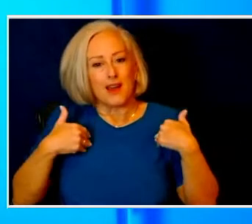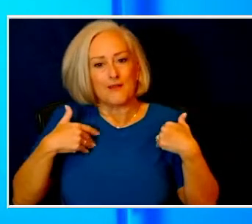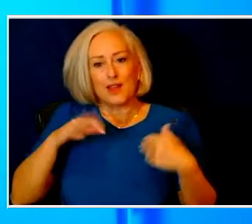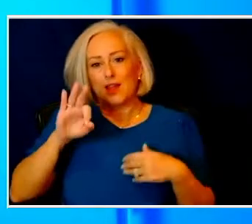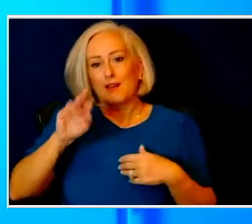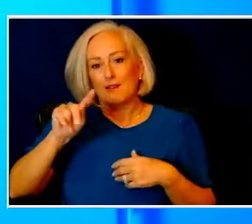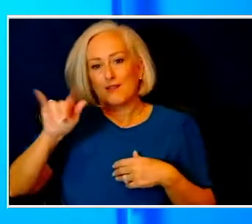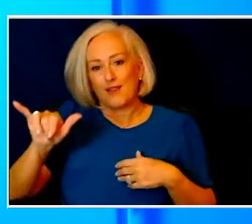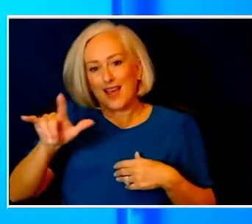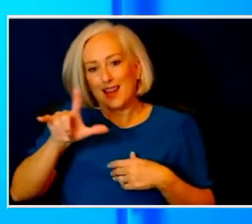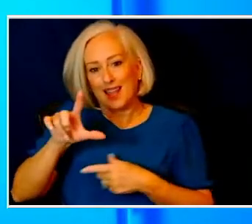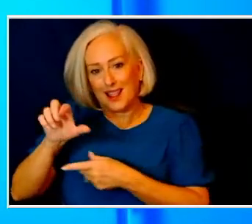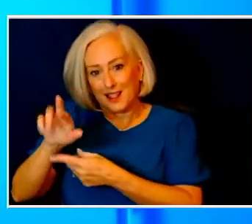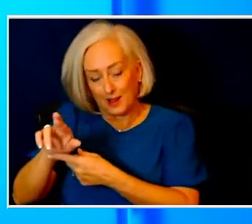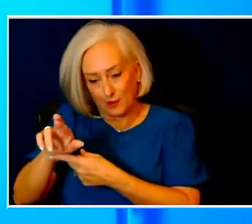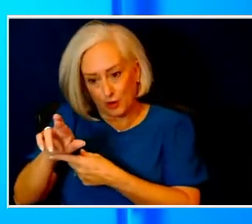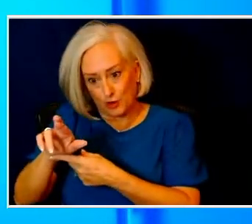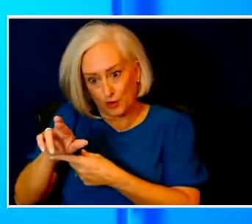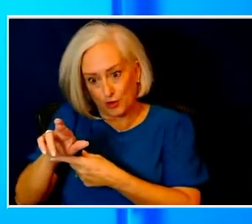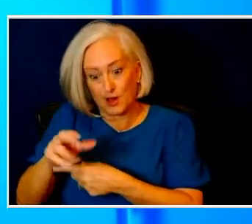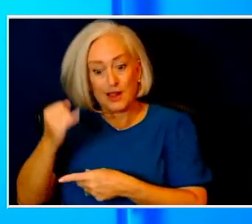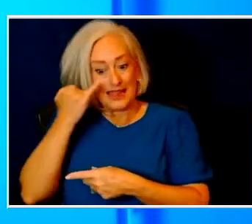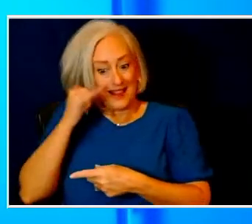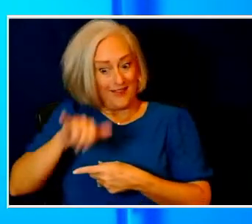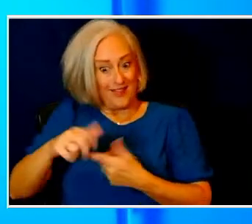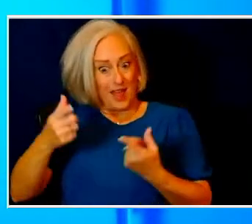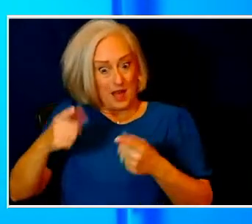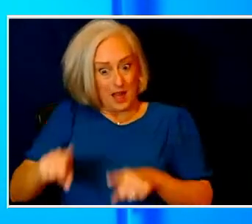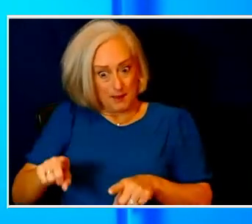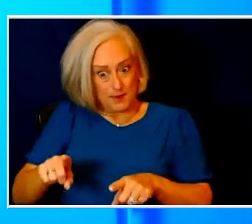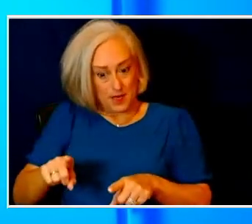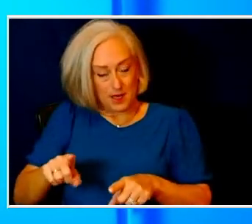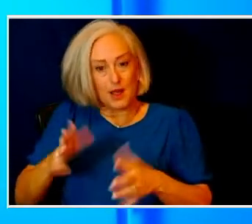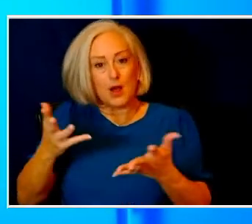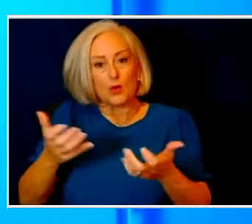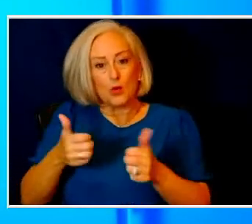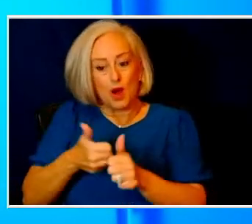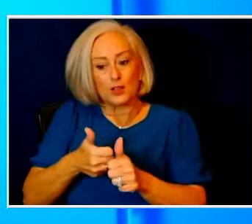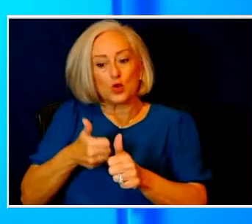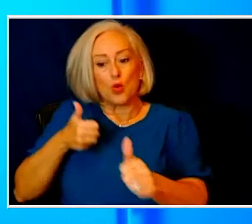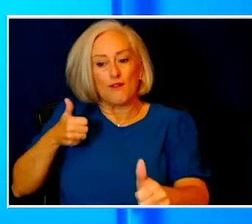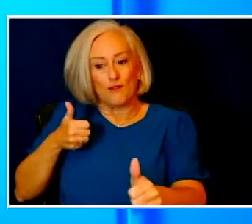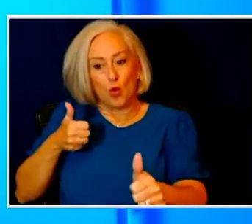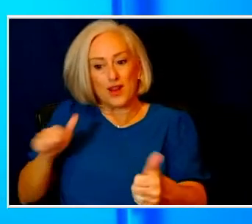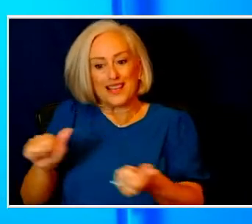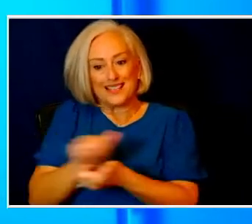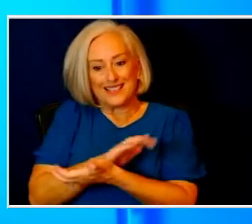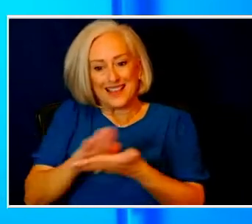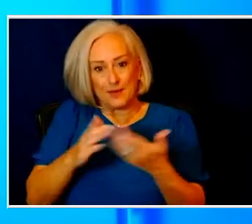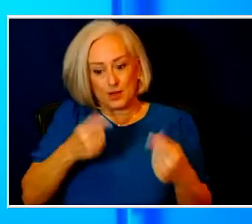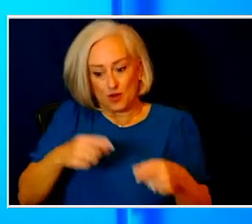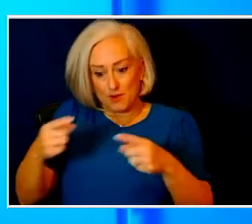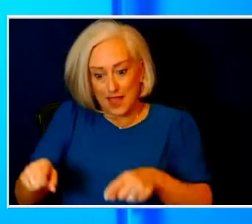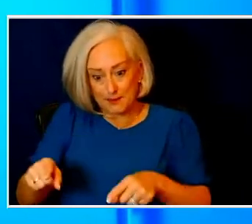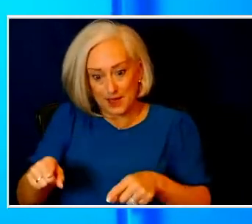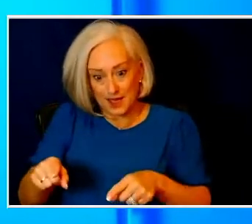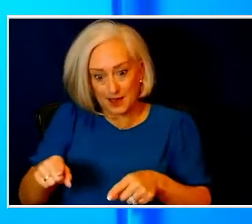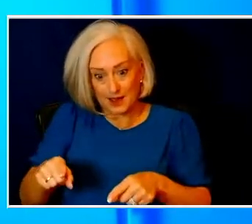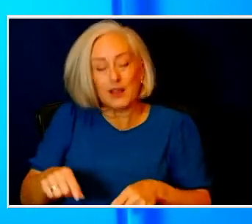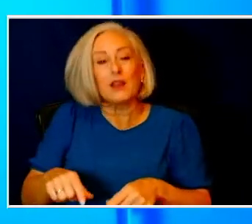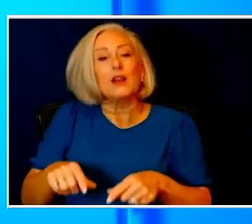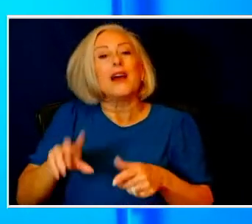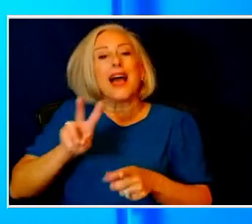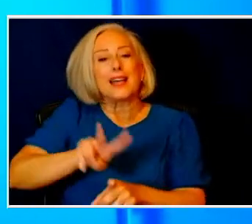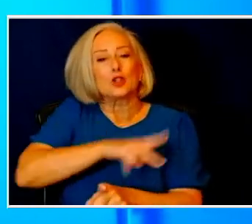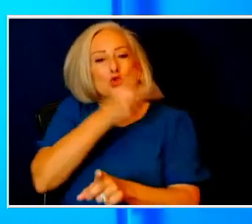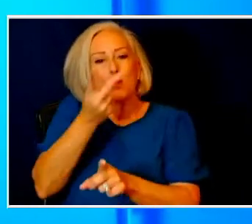it from doing liver damage, and reversing it. And the thing that reverses it the best is weight loss. And people who